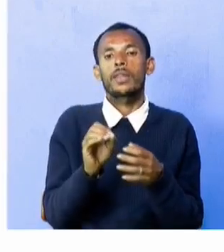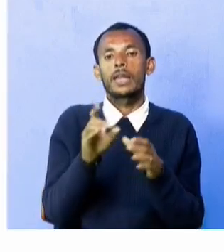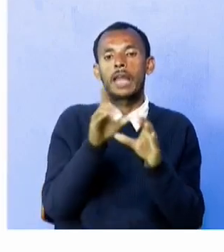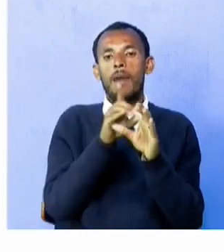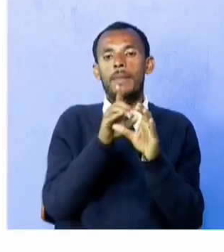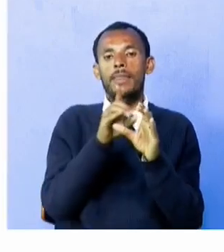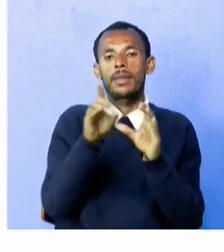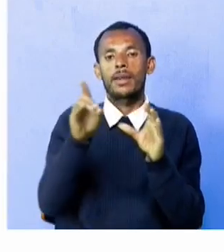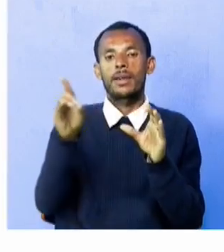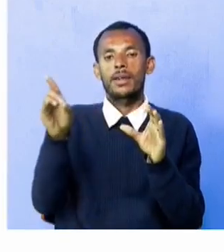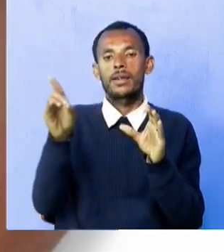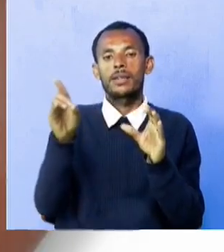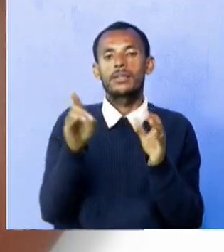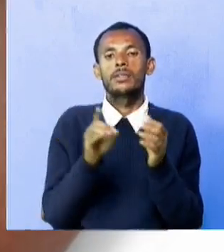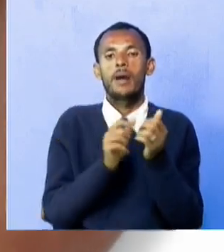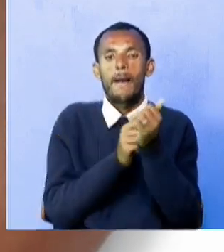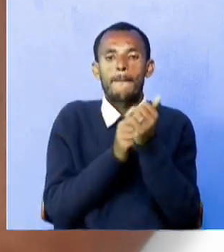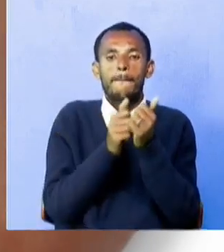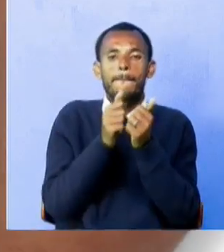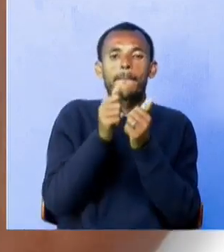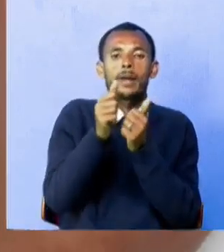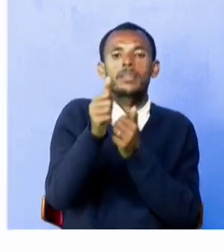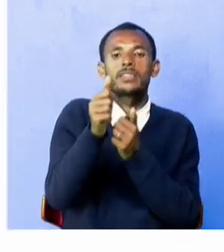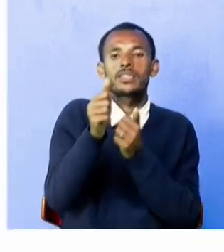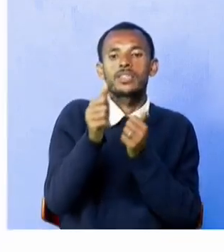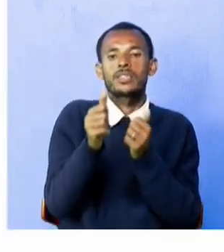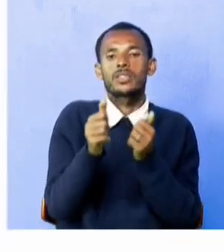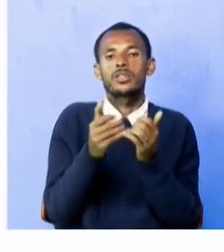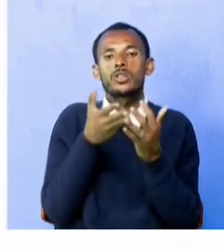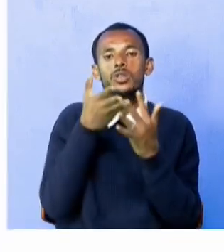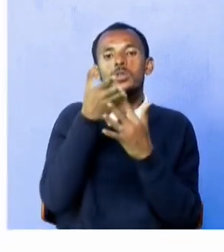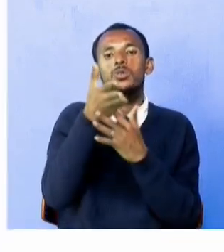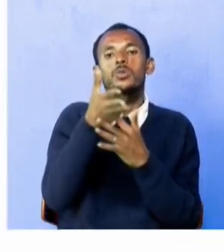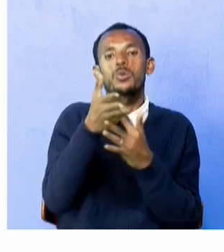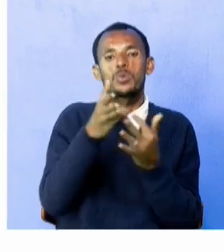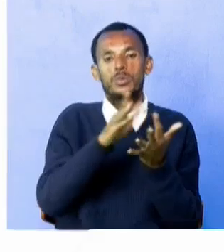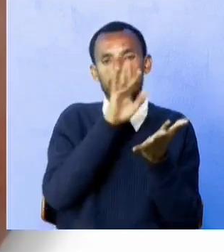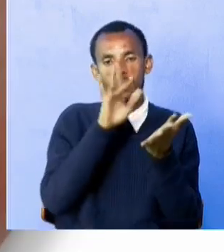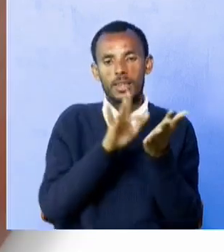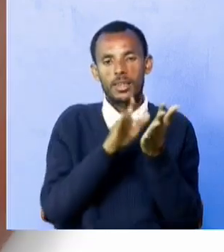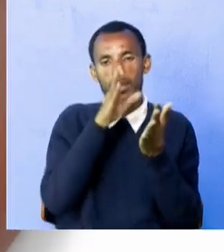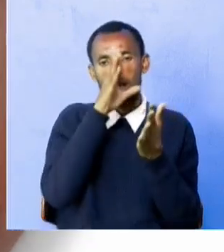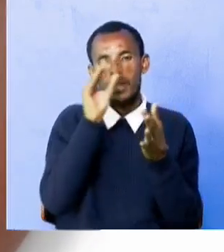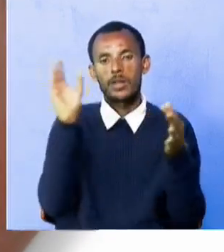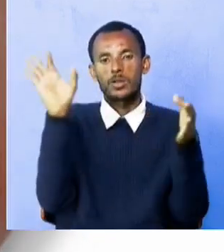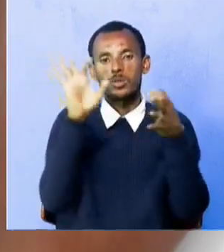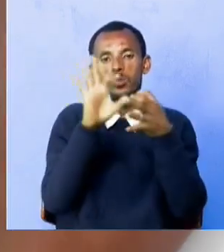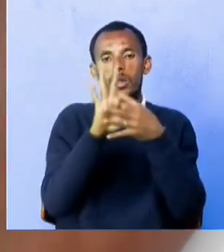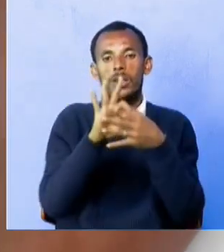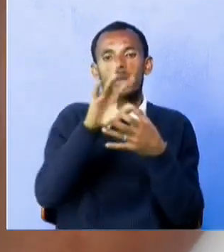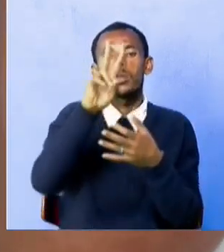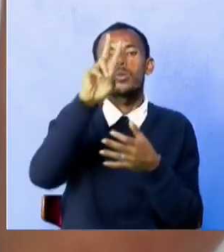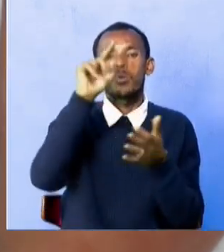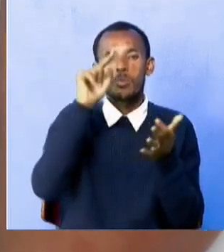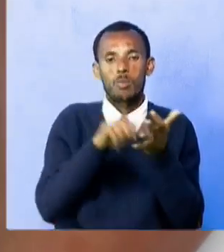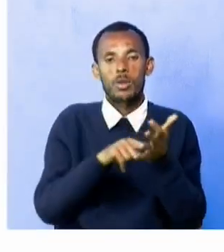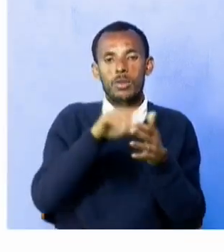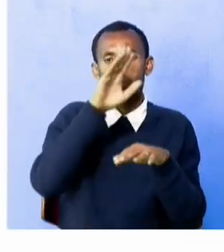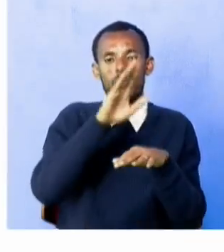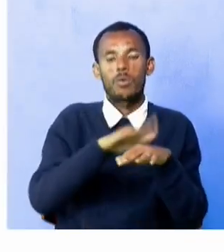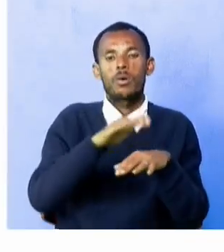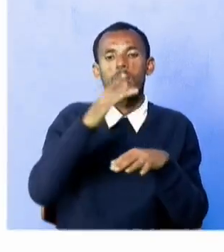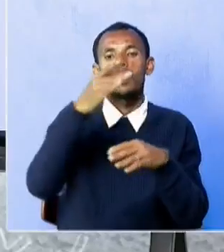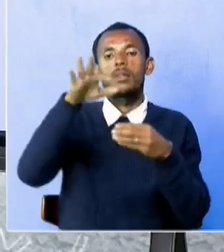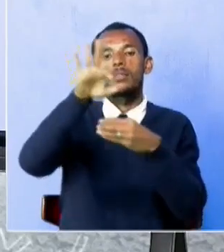The diameter is a chord passing through the center and joining 2 points on the